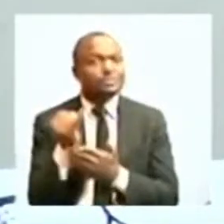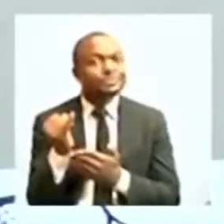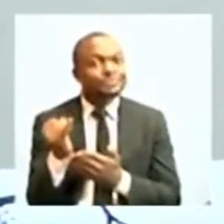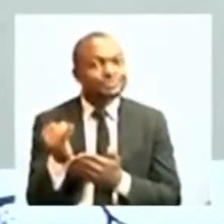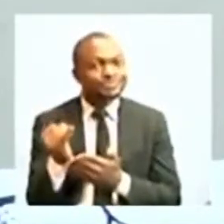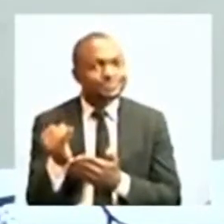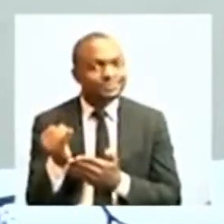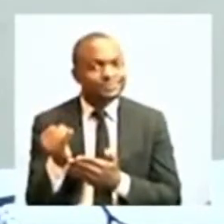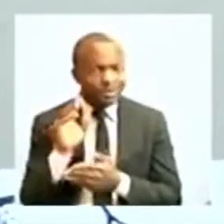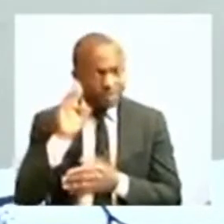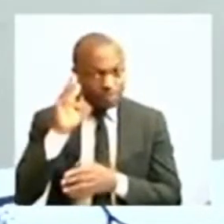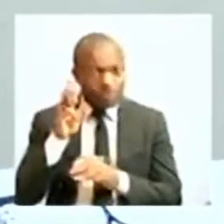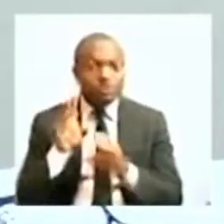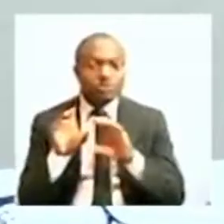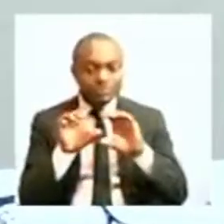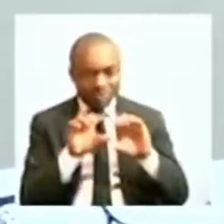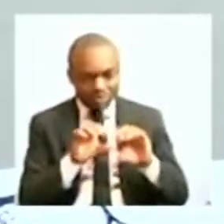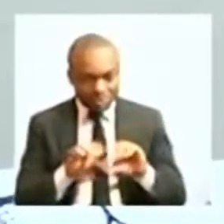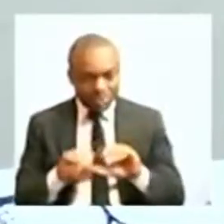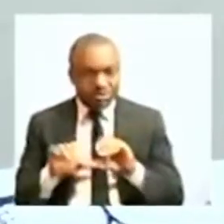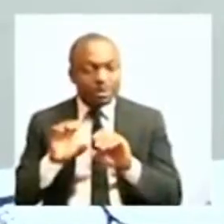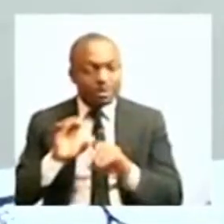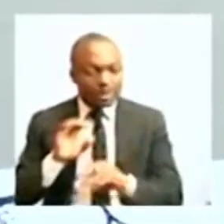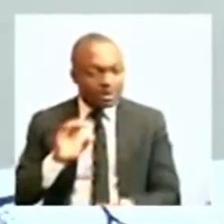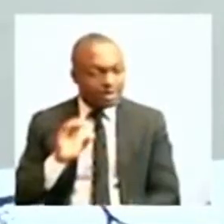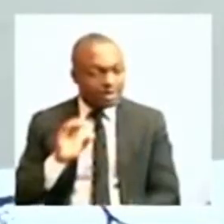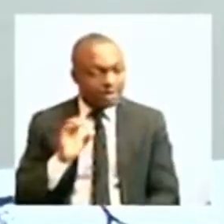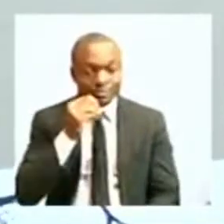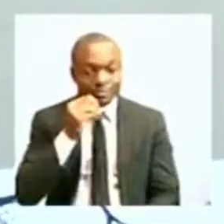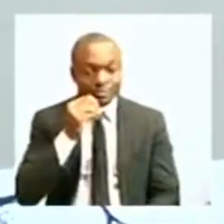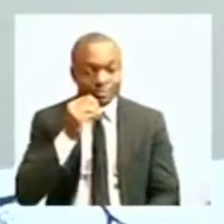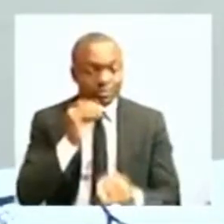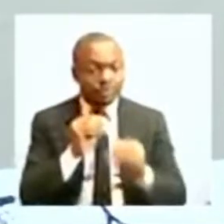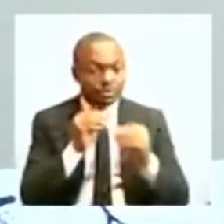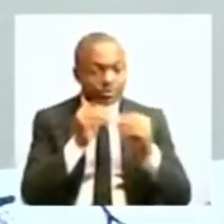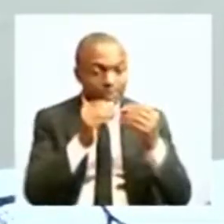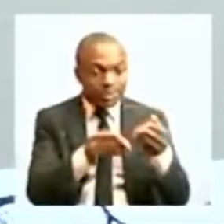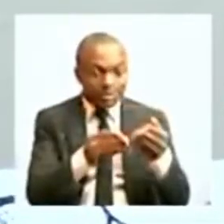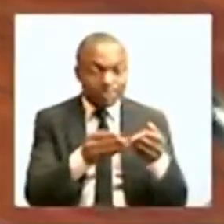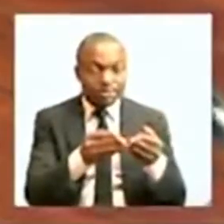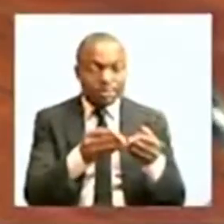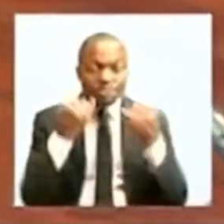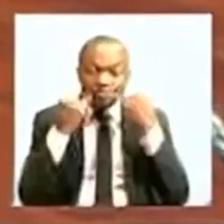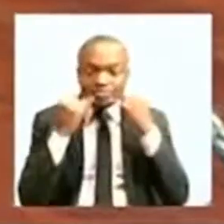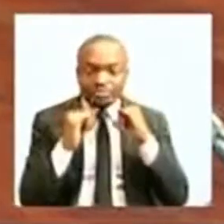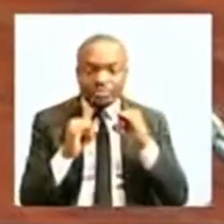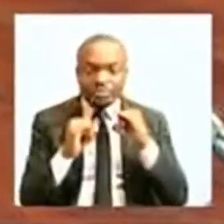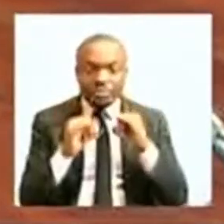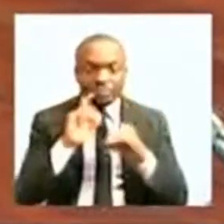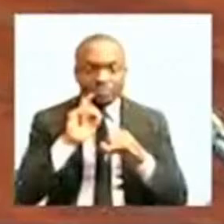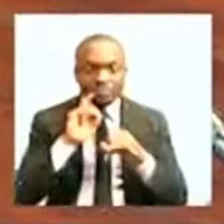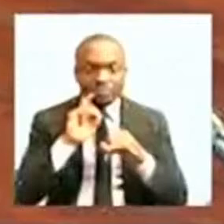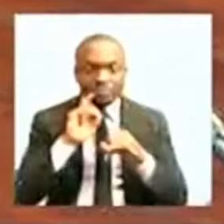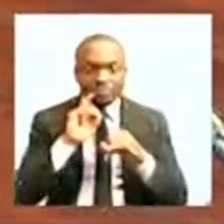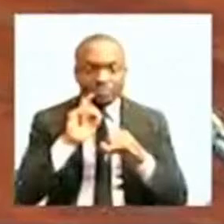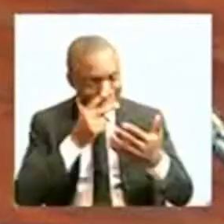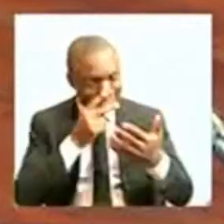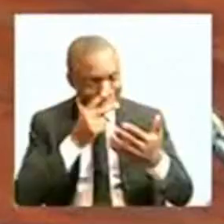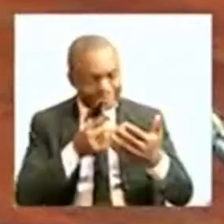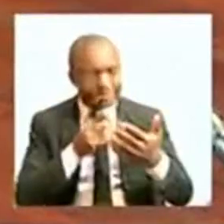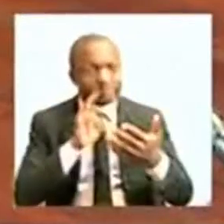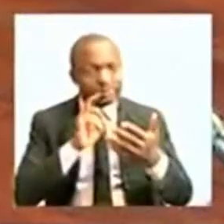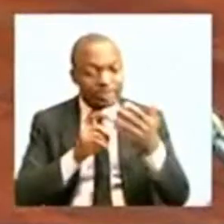And we shall do our best to give you any information that we feel that you should look at, so that we